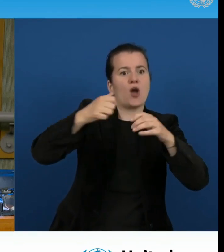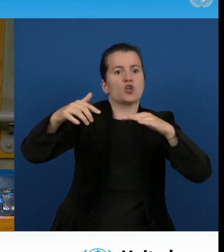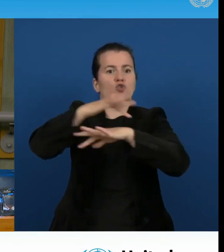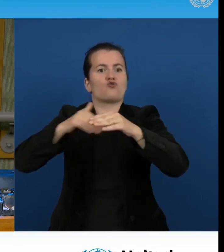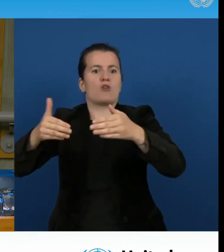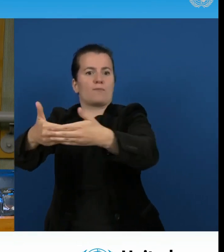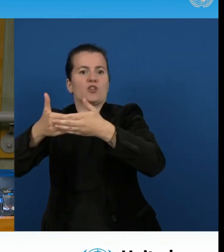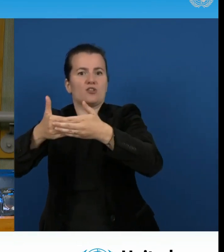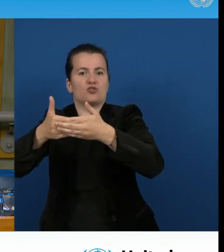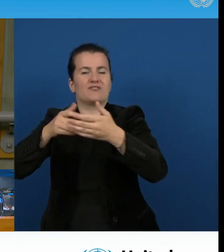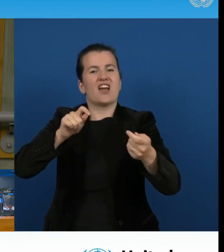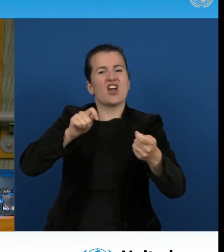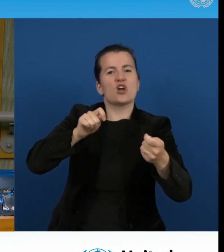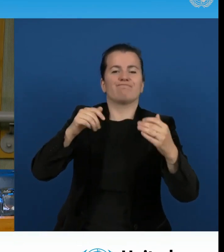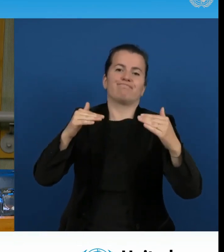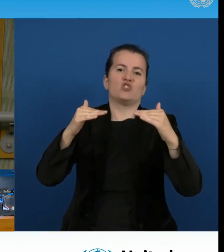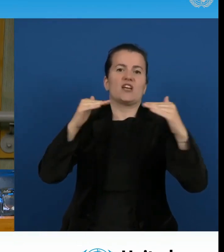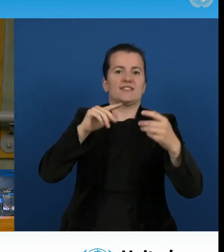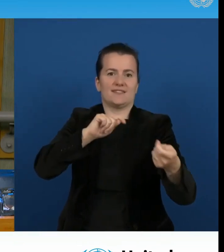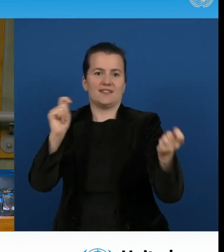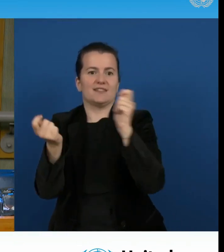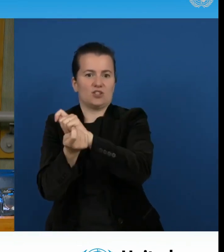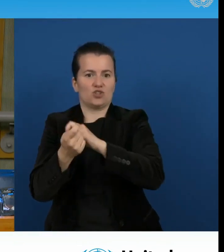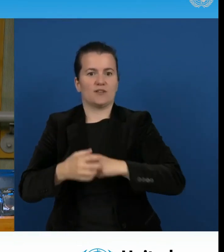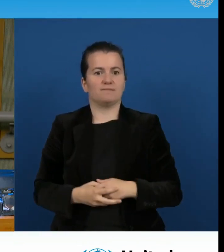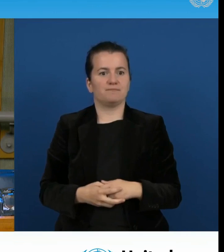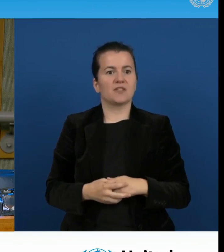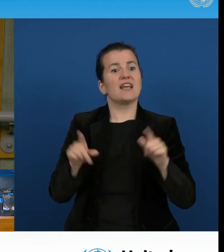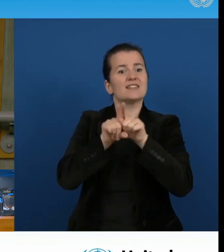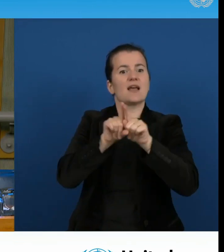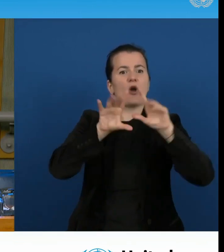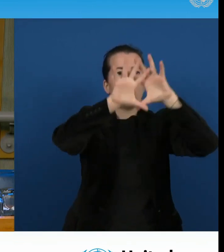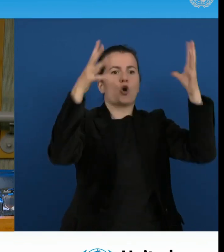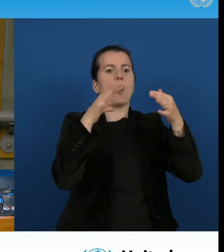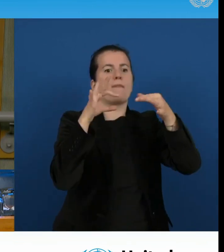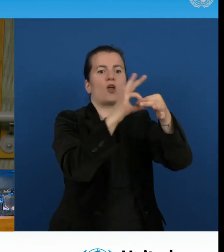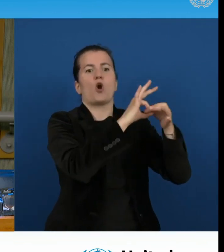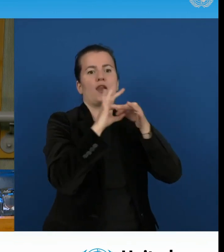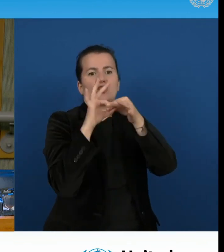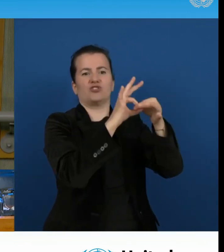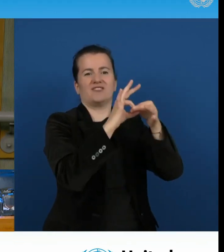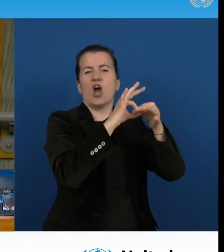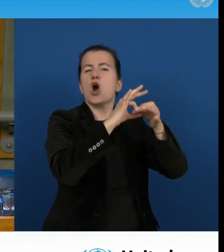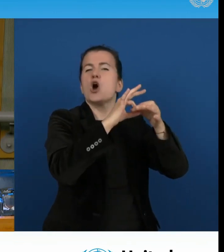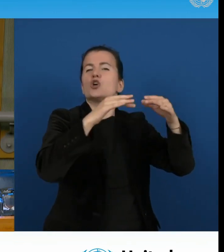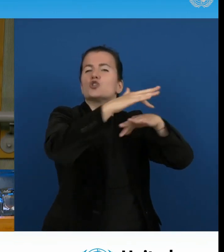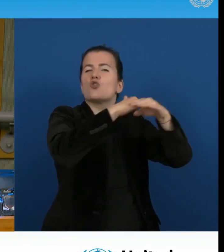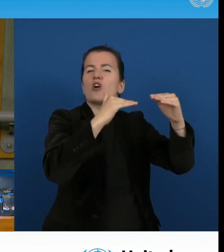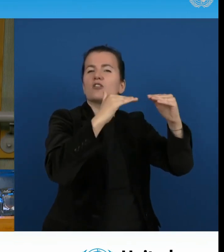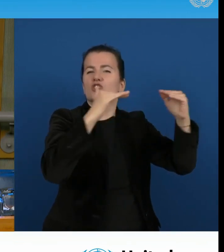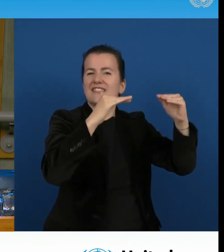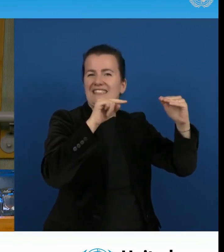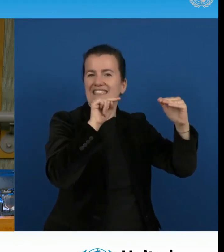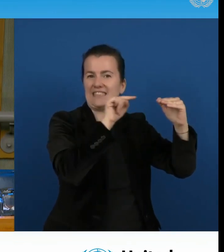a significant proponent of, are examples of global initiatives that need to lead by example when it comes to the inclusion of persons